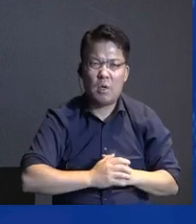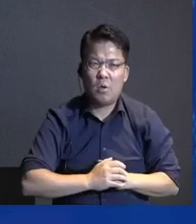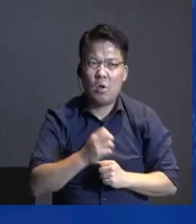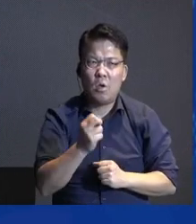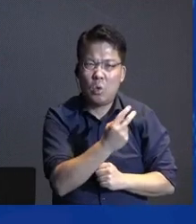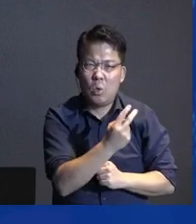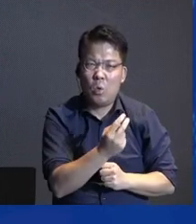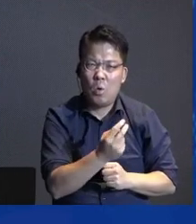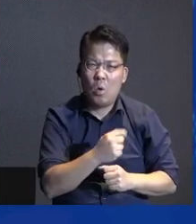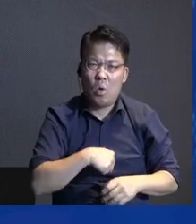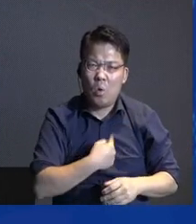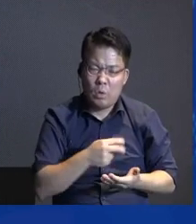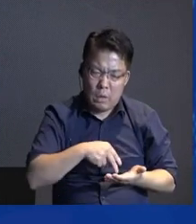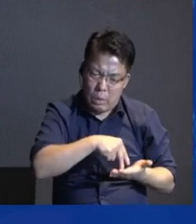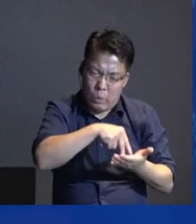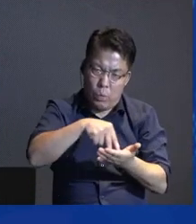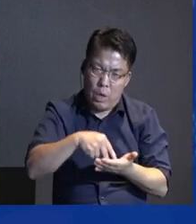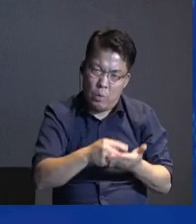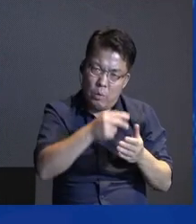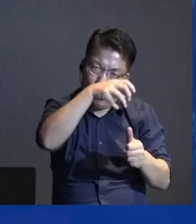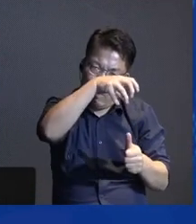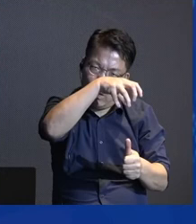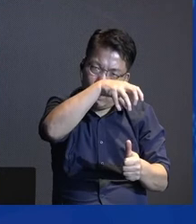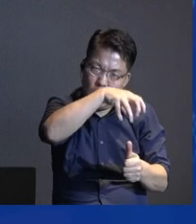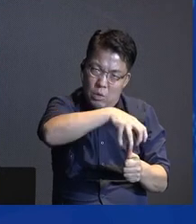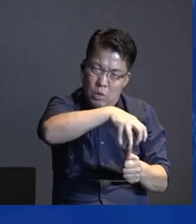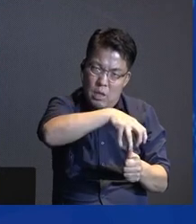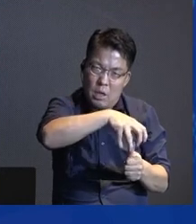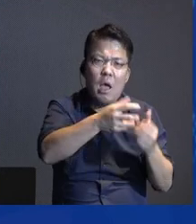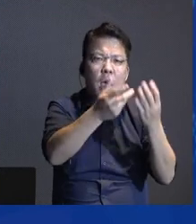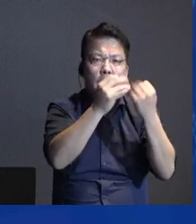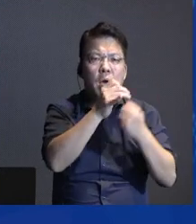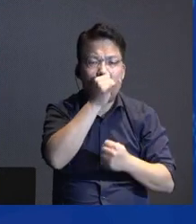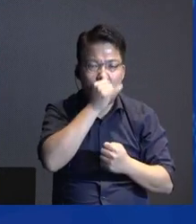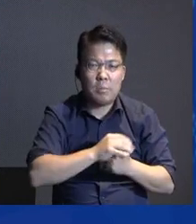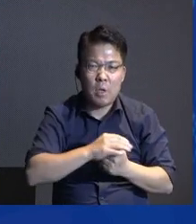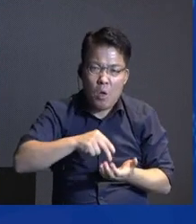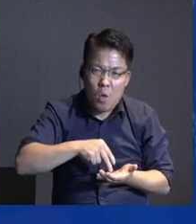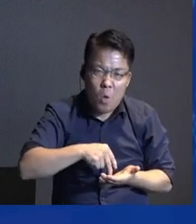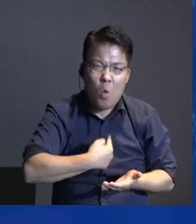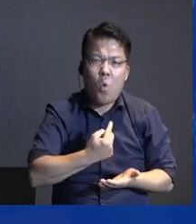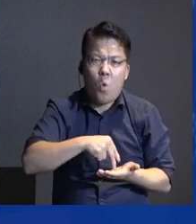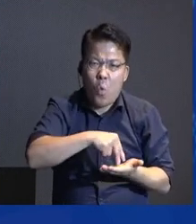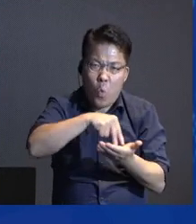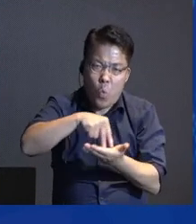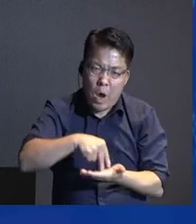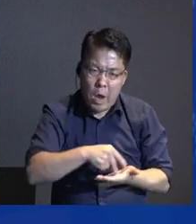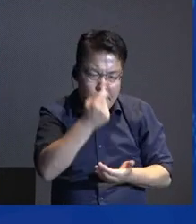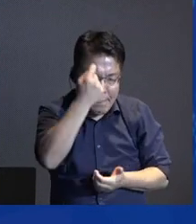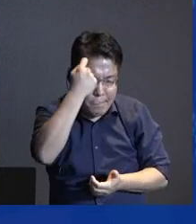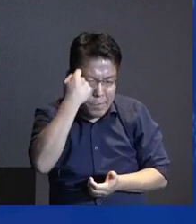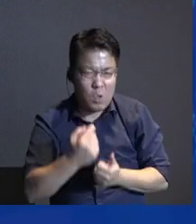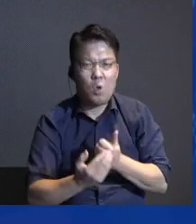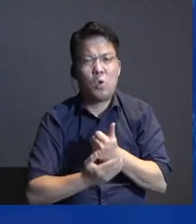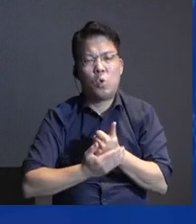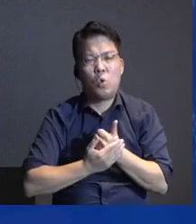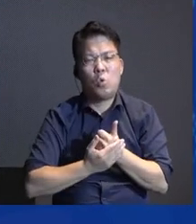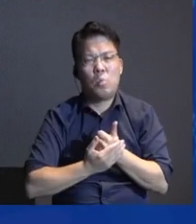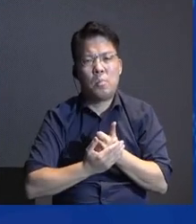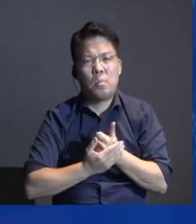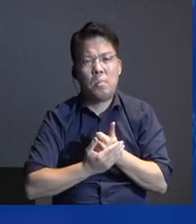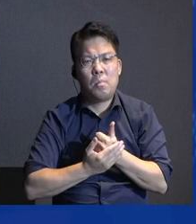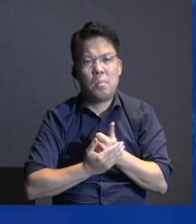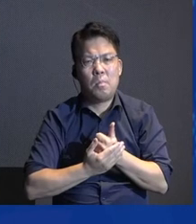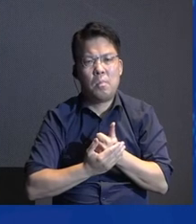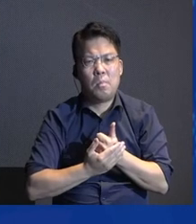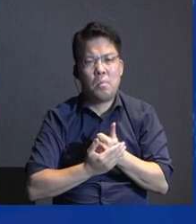system, including the elderly. There are many people who cannot be saved under the Japanese system.